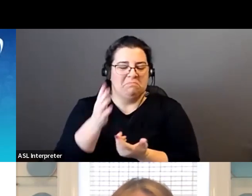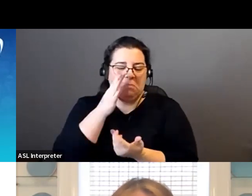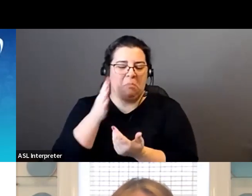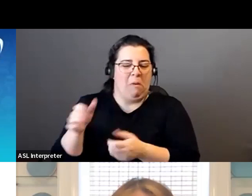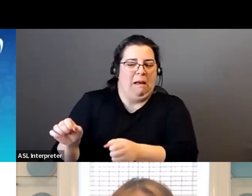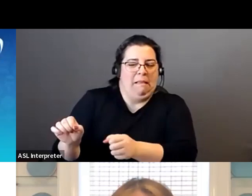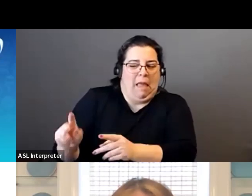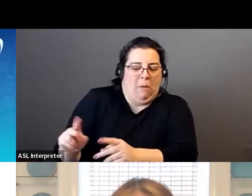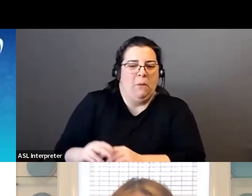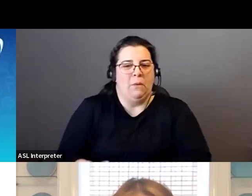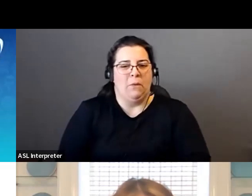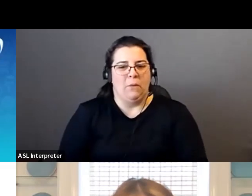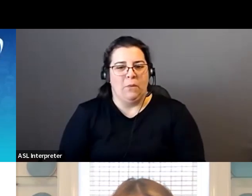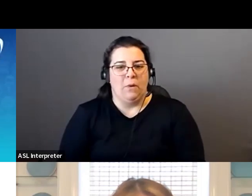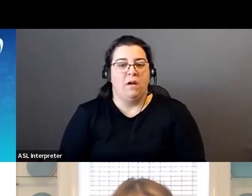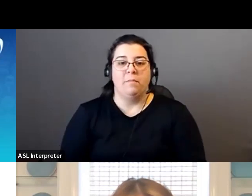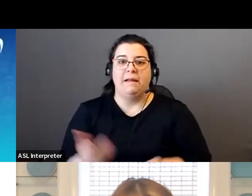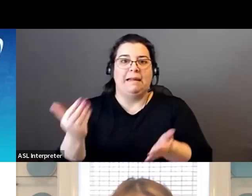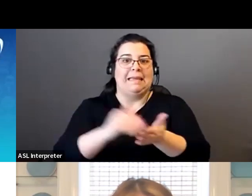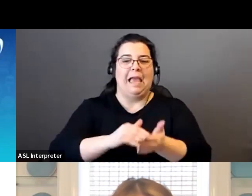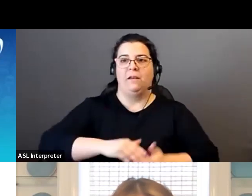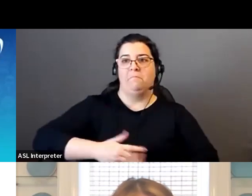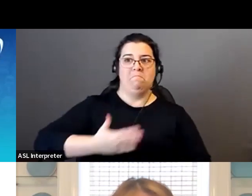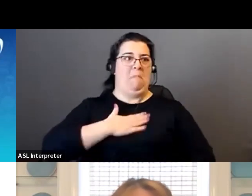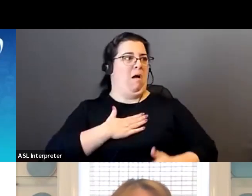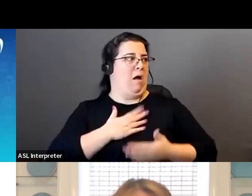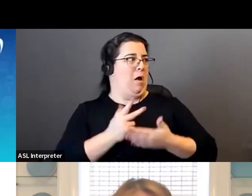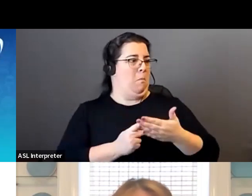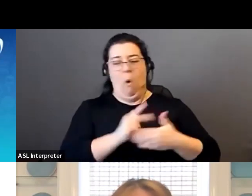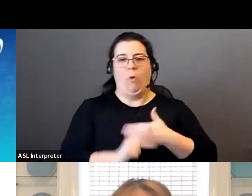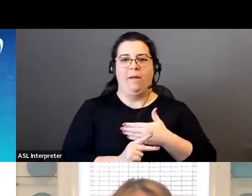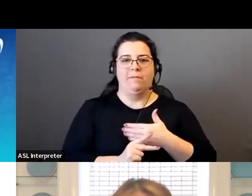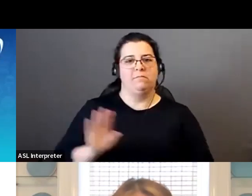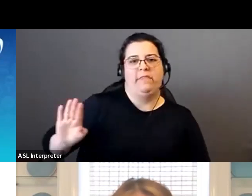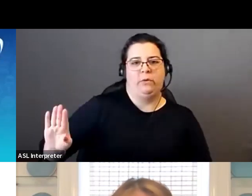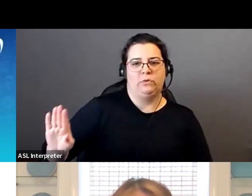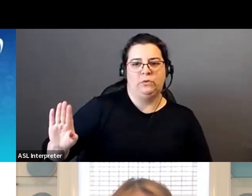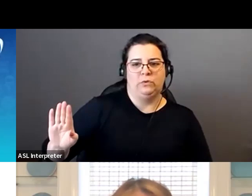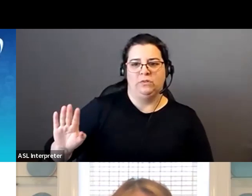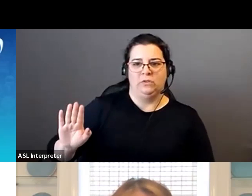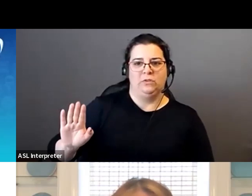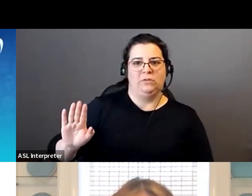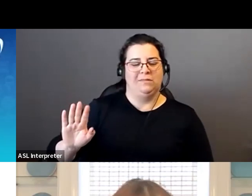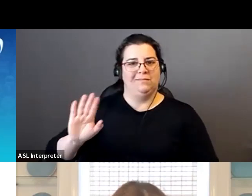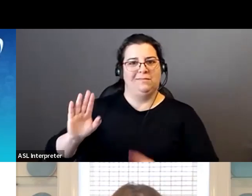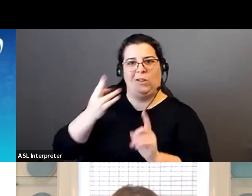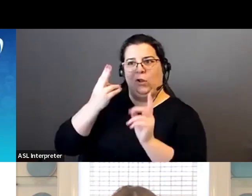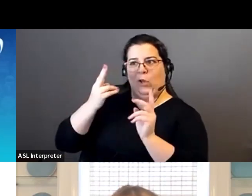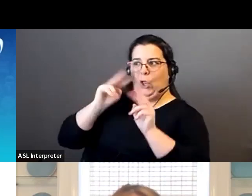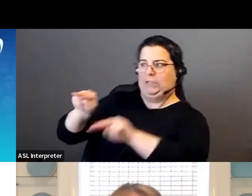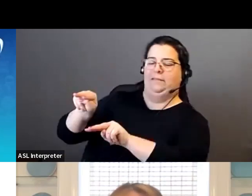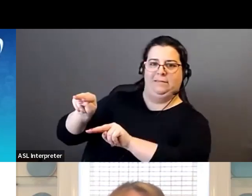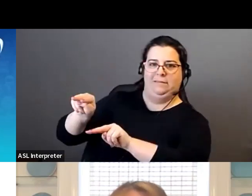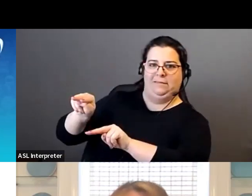go crazy, but hey, it's their show. It's not my show. Okay. But whenever they're finished, I jump right back